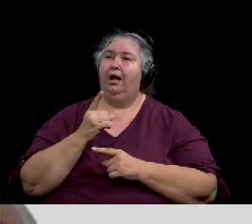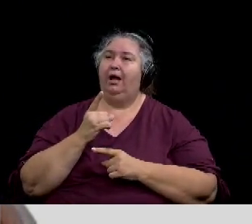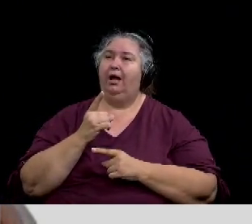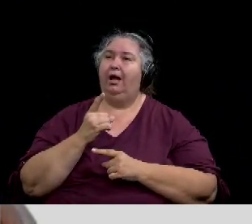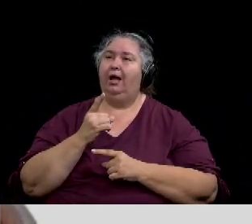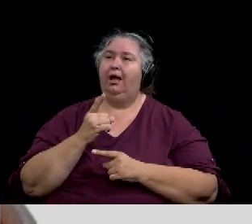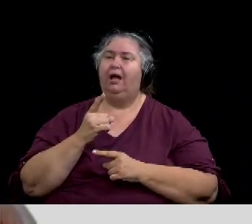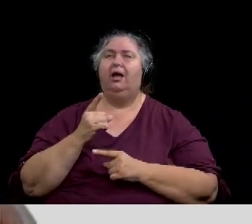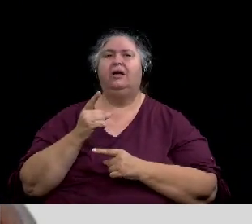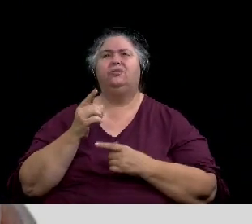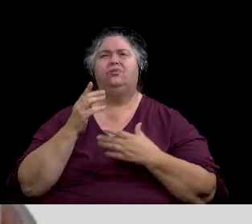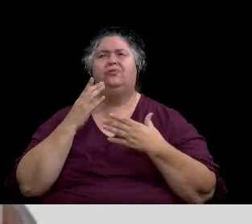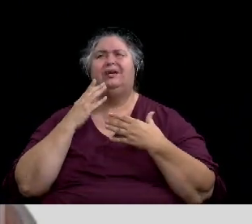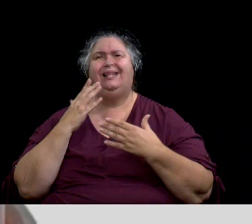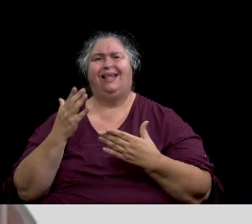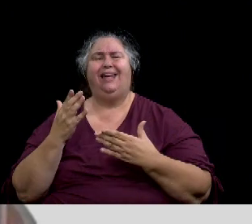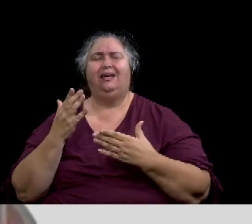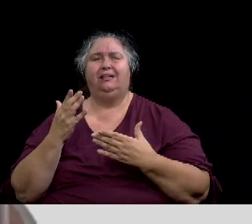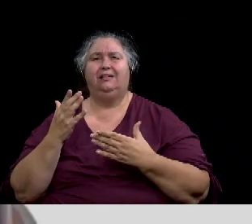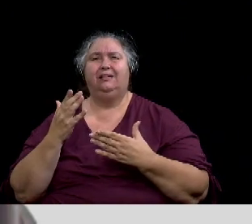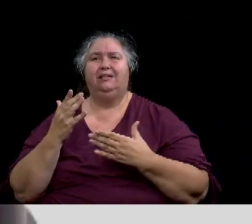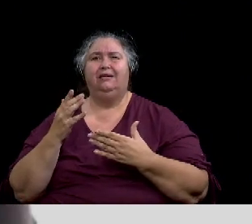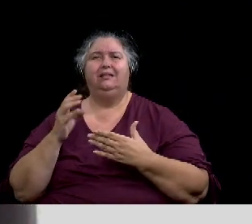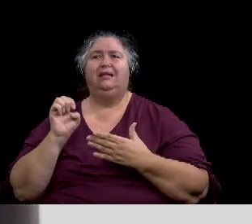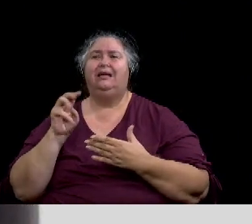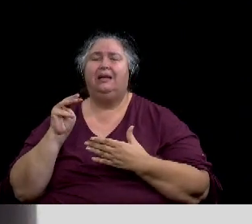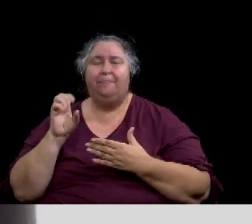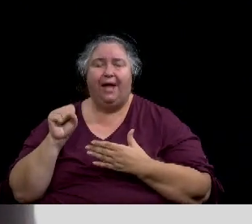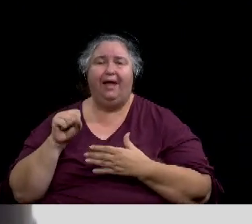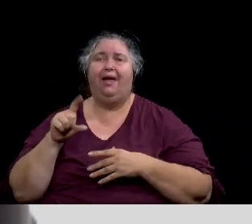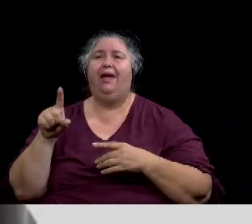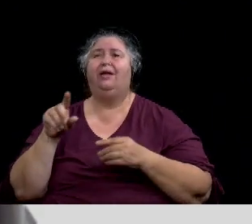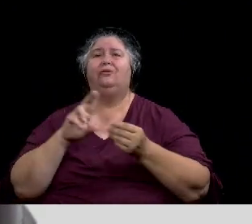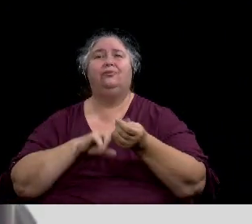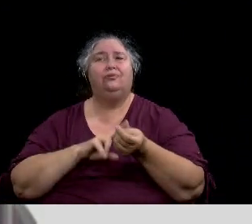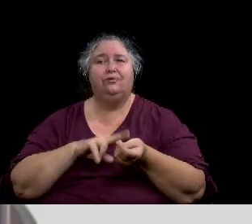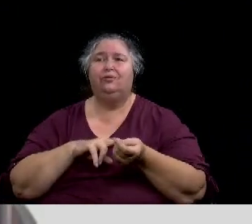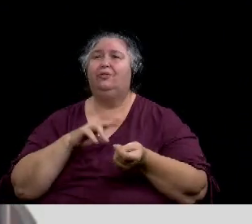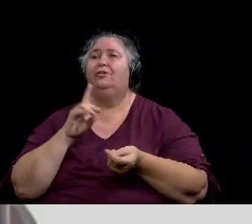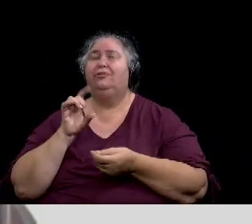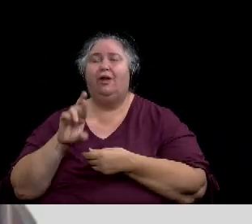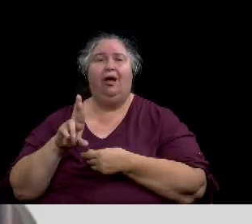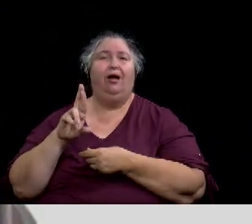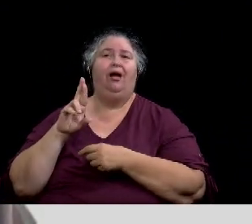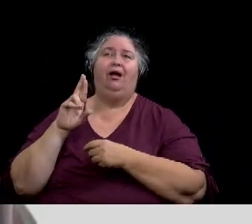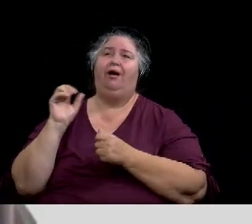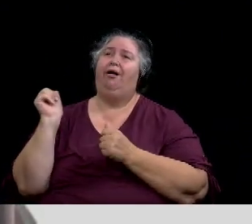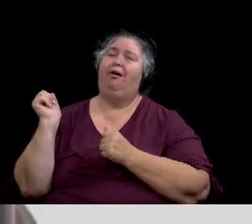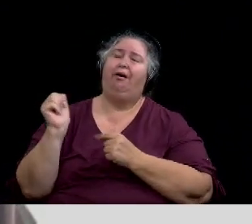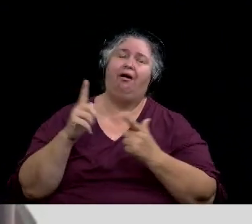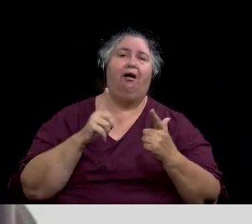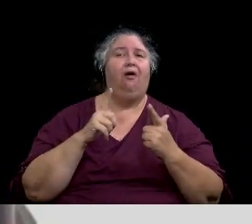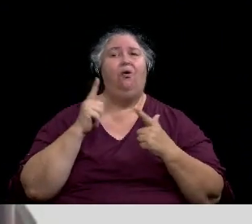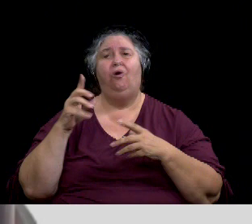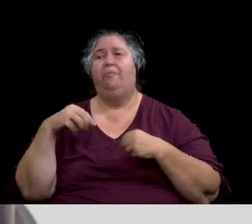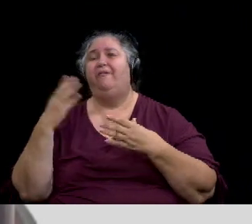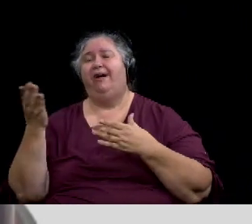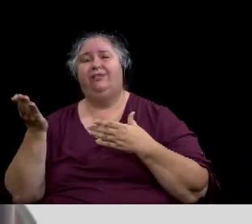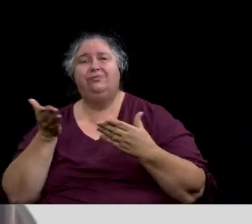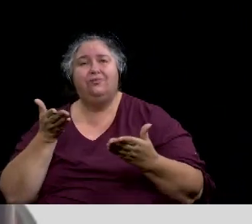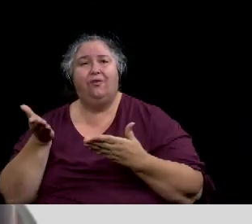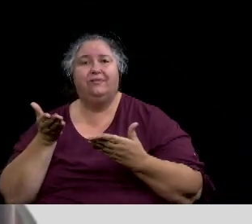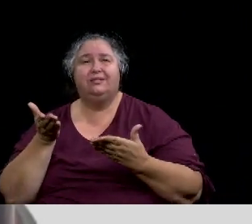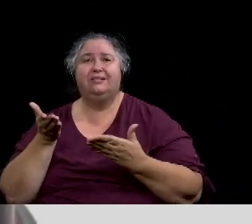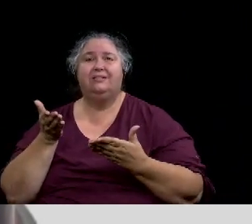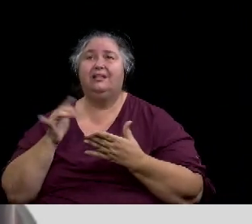frontline healthcare providers, our EMS folks, our nurses, our physicians, those who provide services that